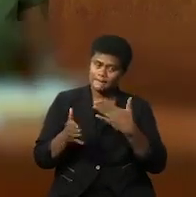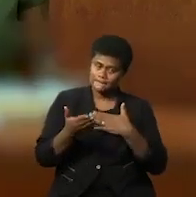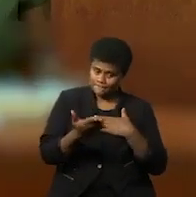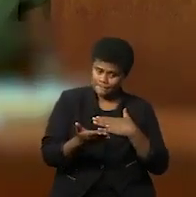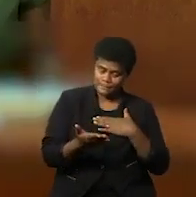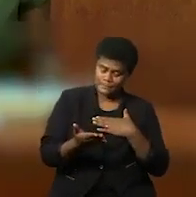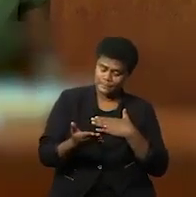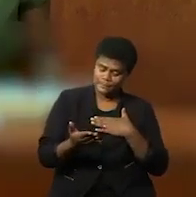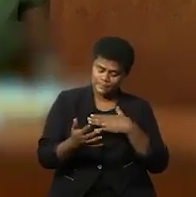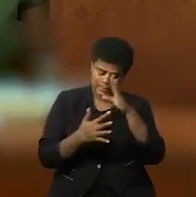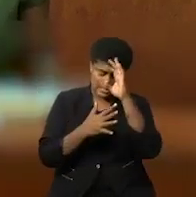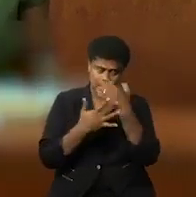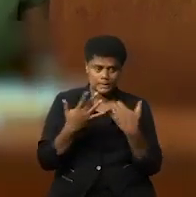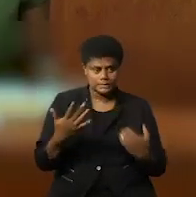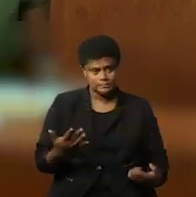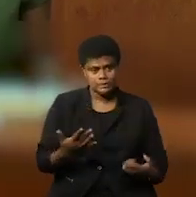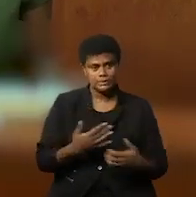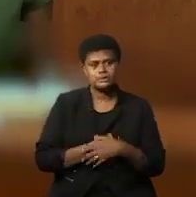from my experience,